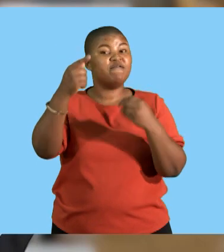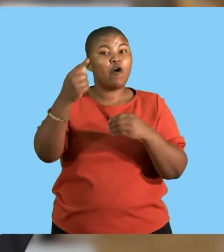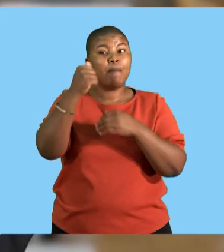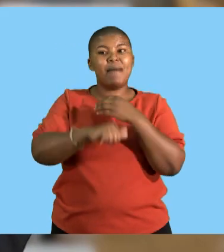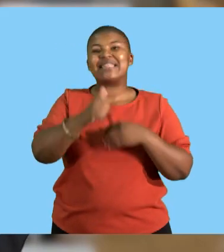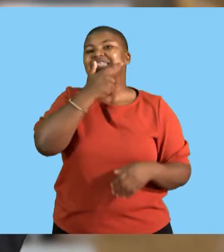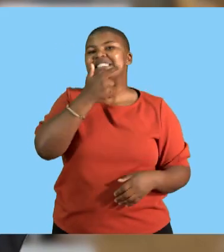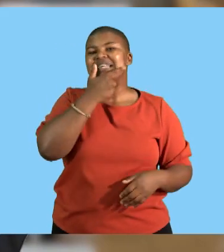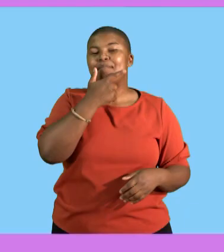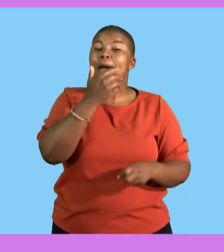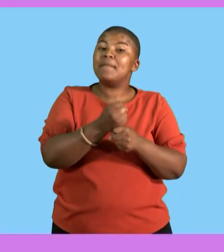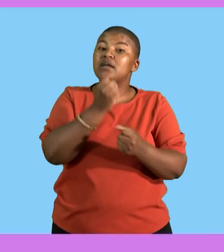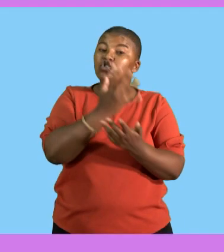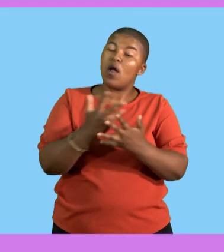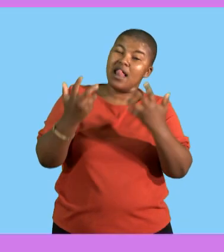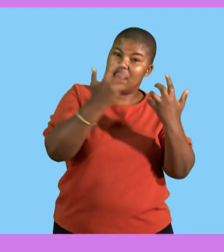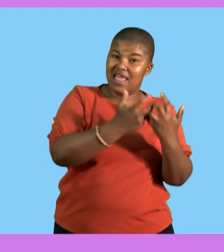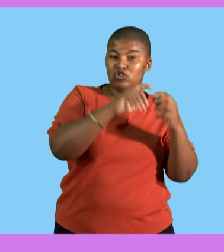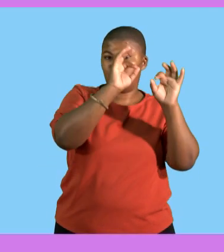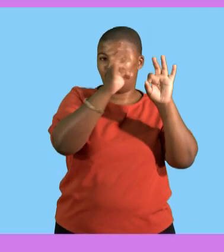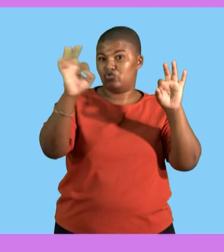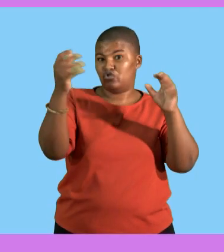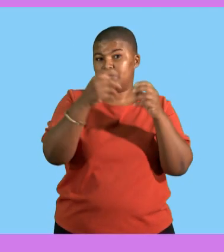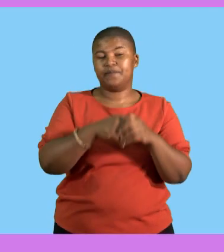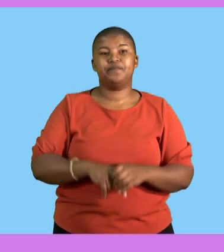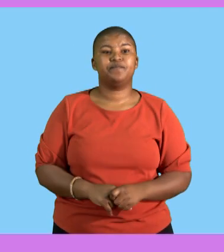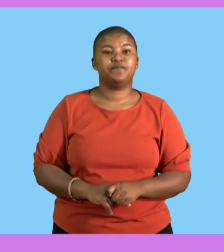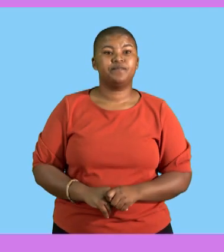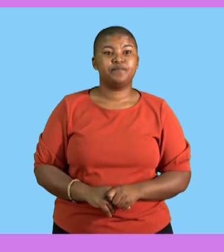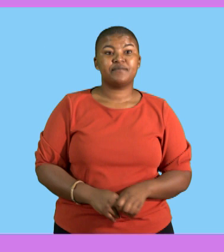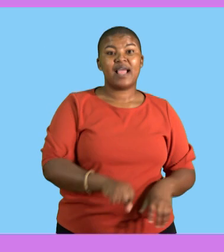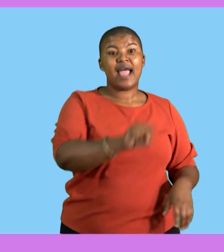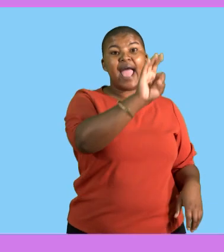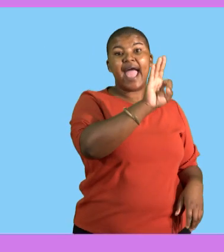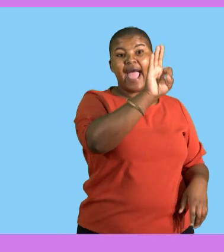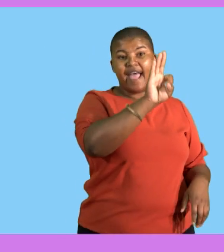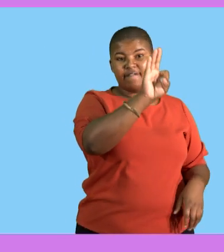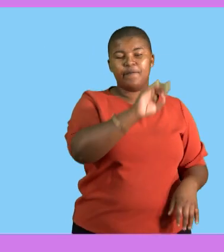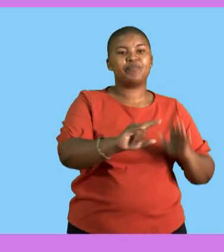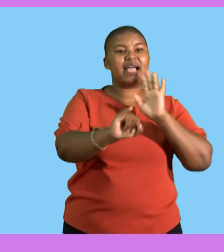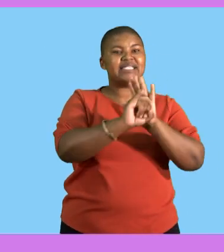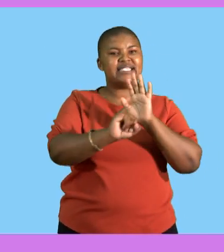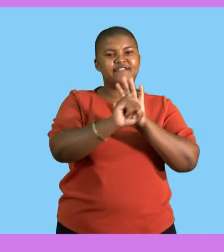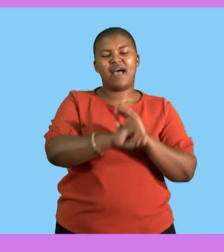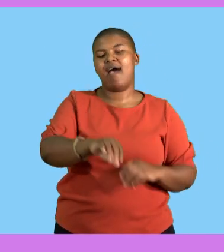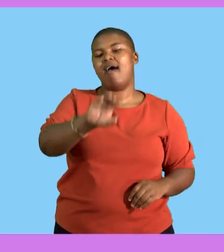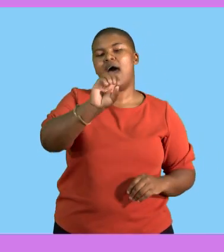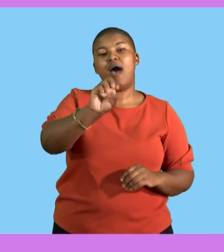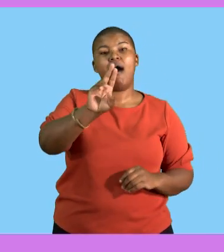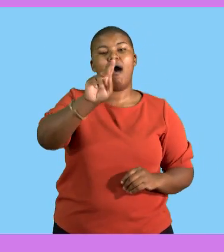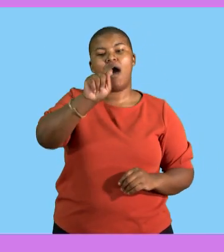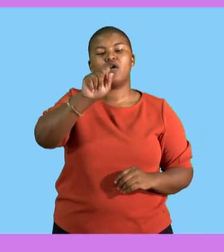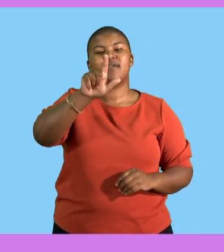be accepted. Identify the outlier of the income, that is number F. So now we are identifying